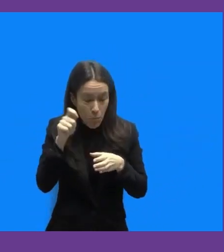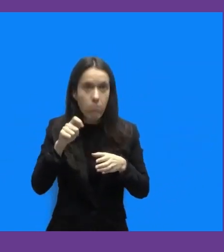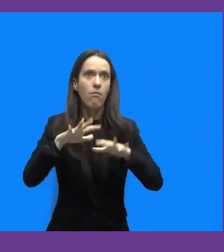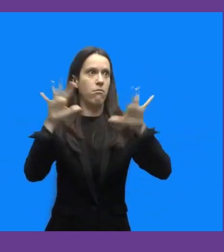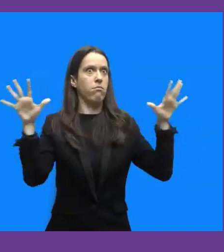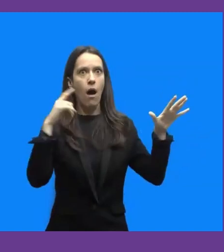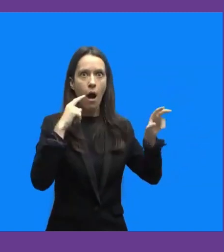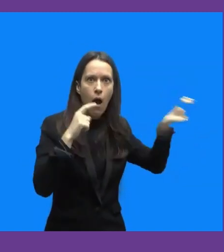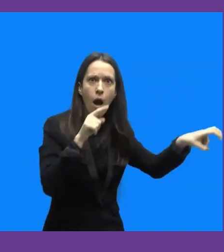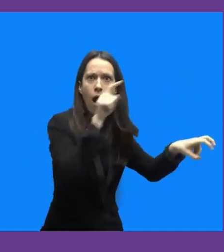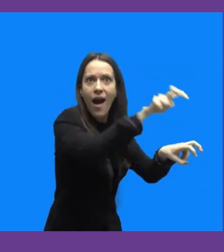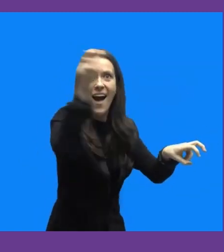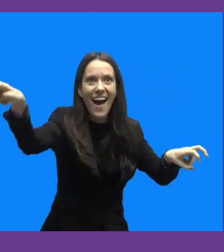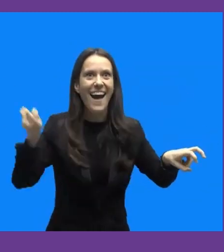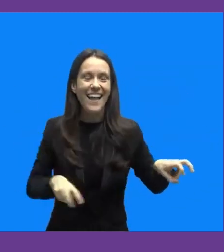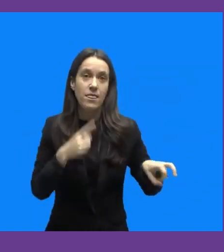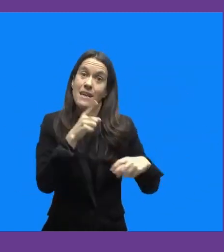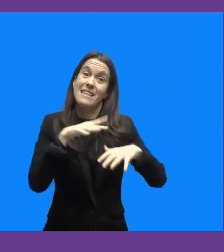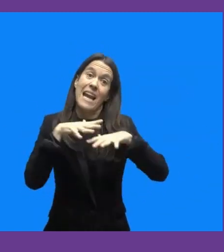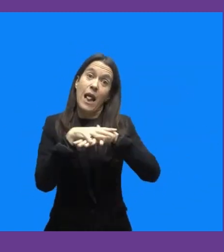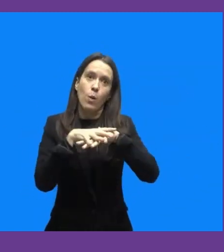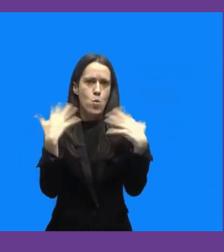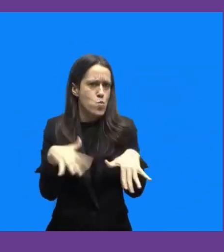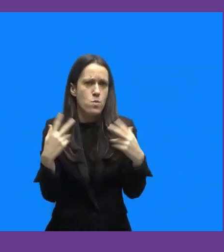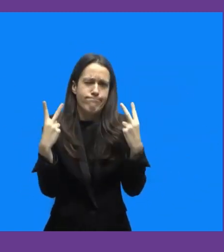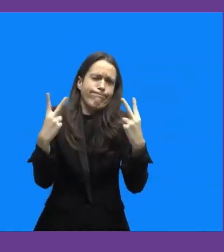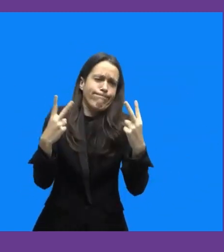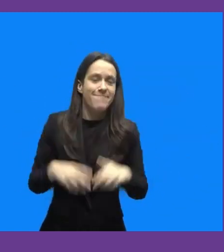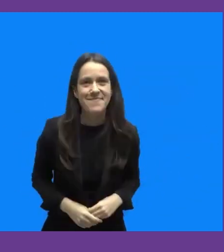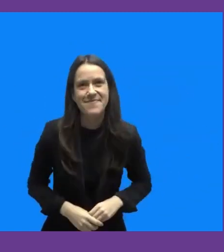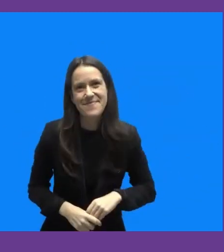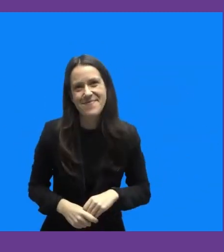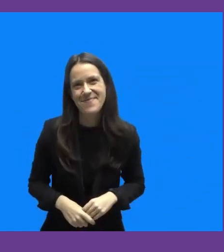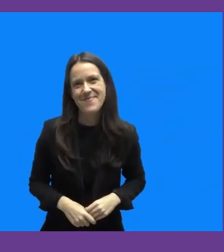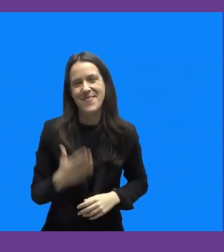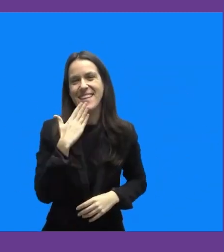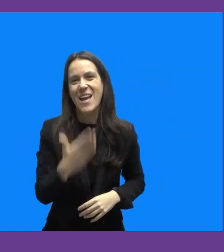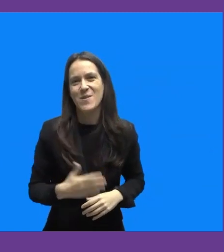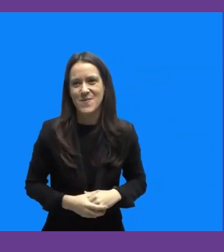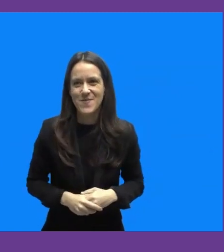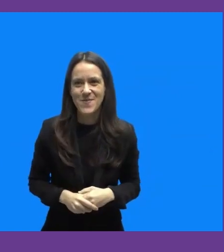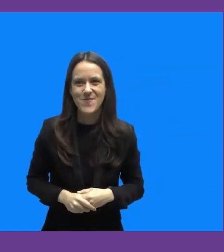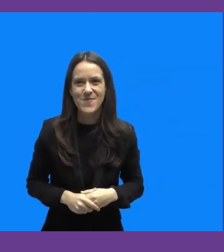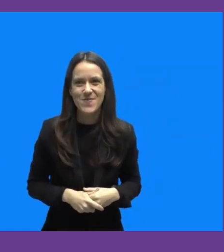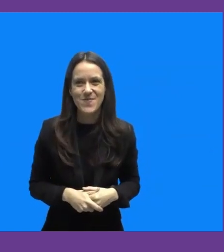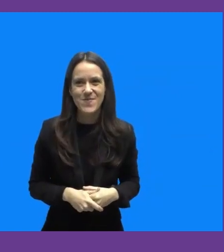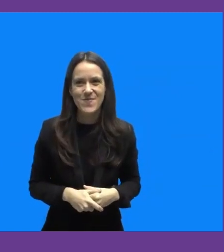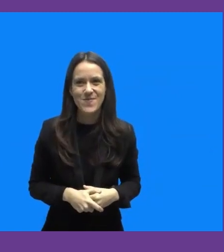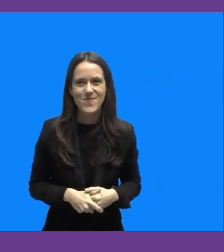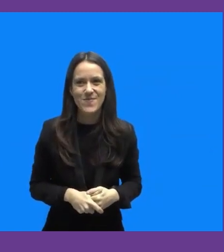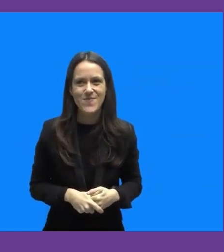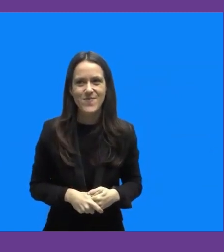actually internationally as well. And that networking piece has just been key. Yeah. Thank you so much. So I don't want